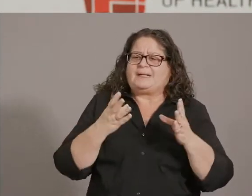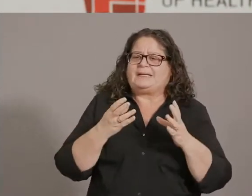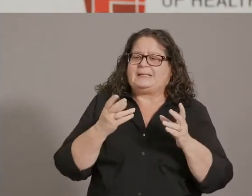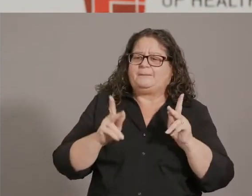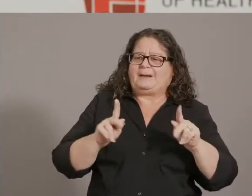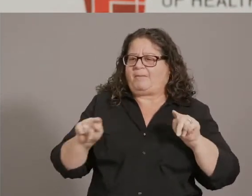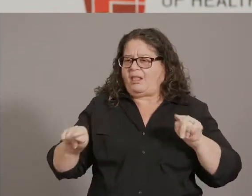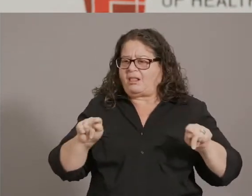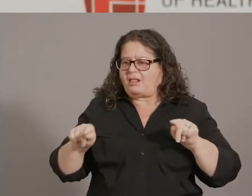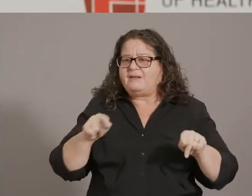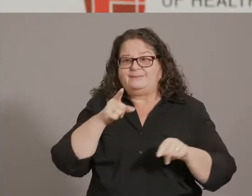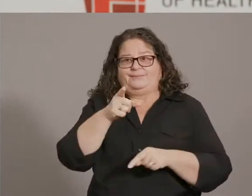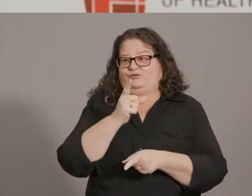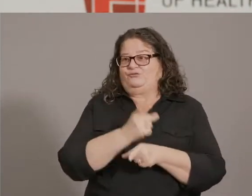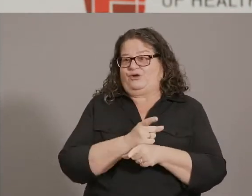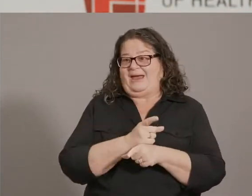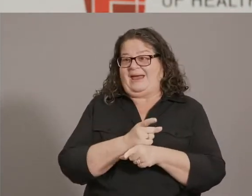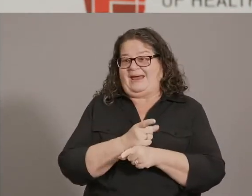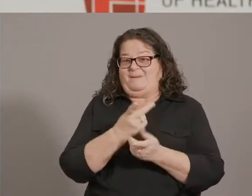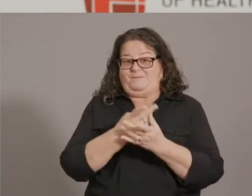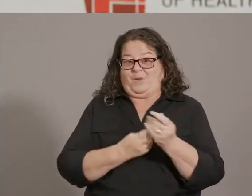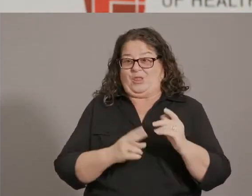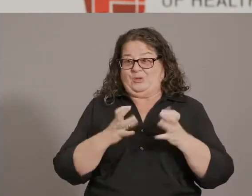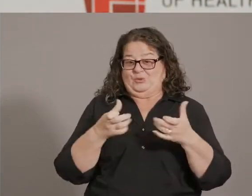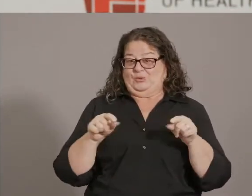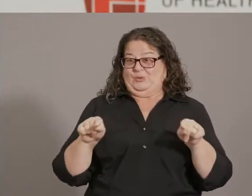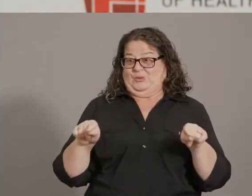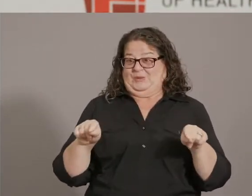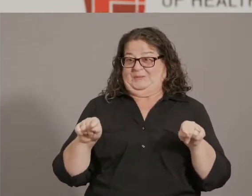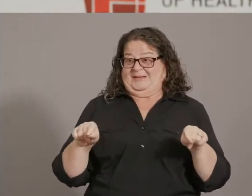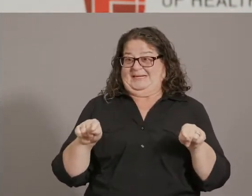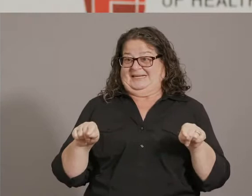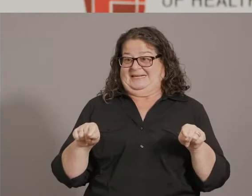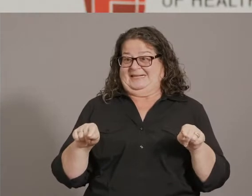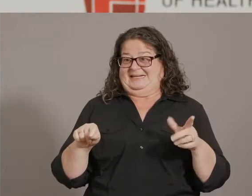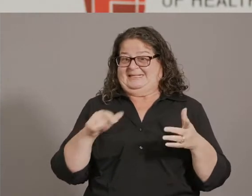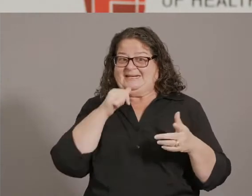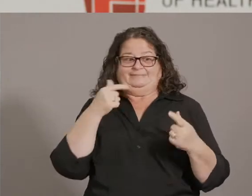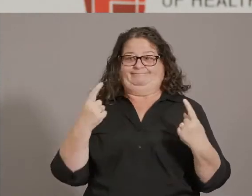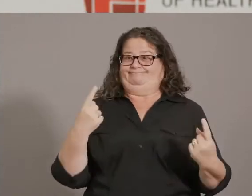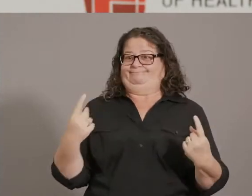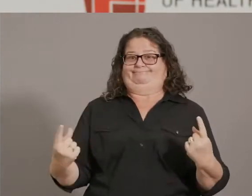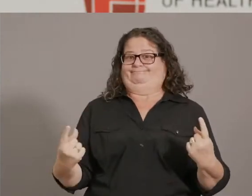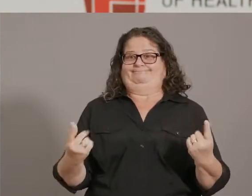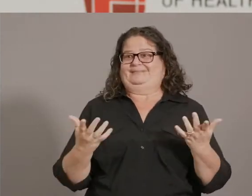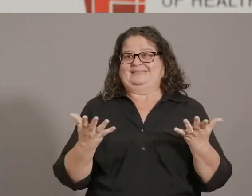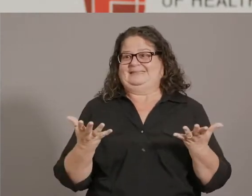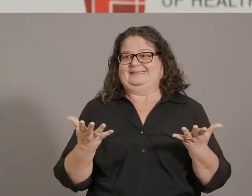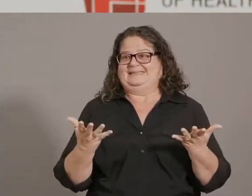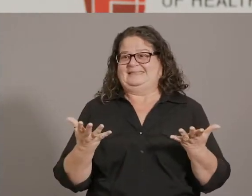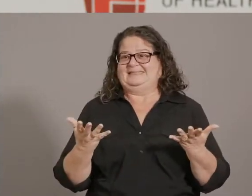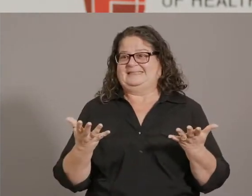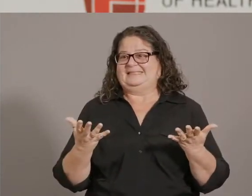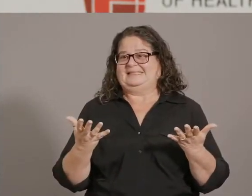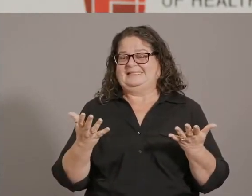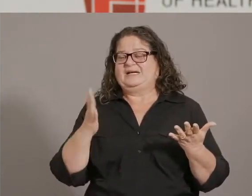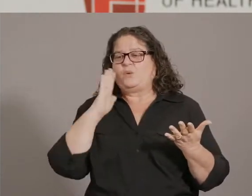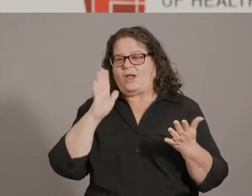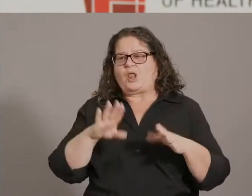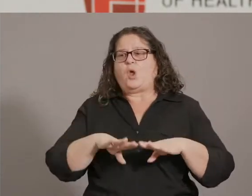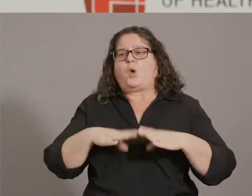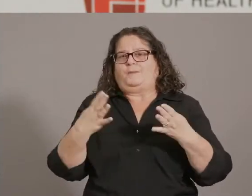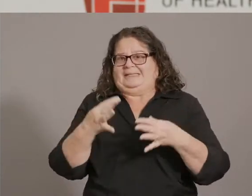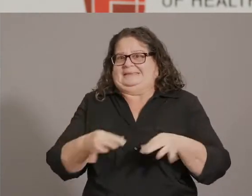mutually exclusive. So we will be likely opening it up to essential workers as well as adults